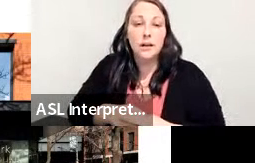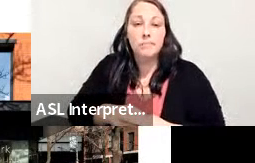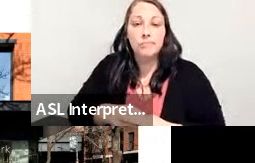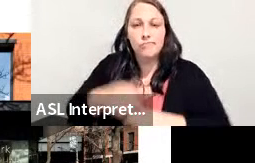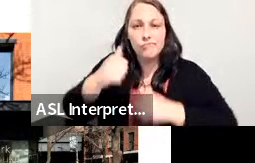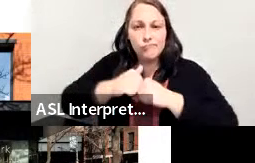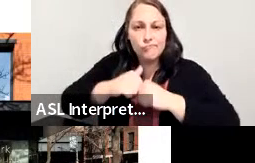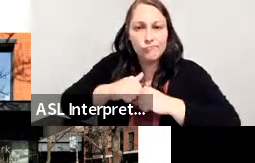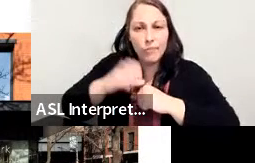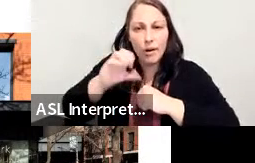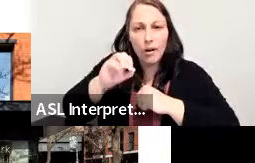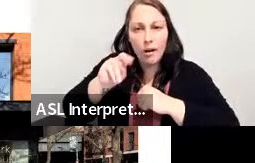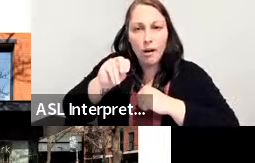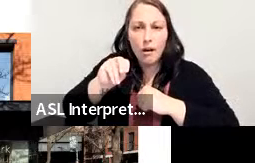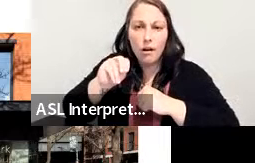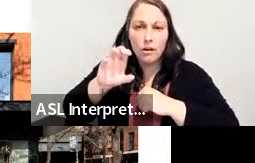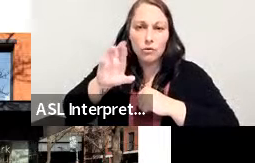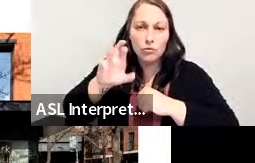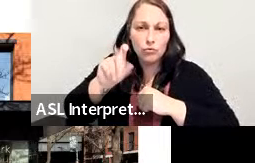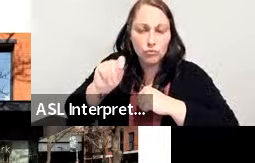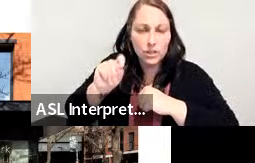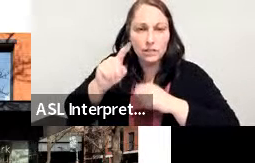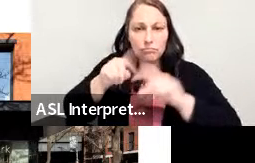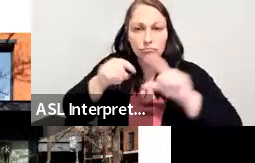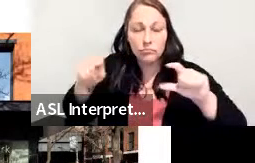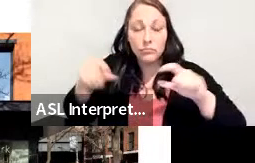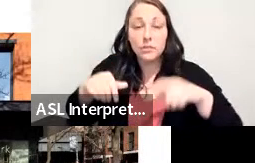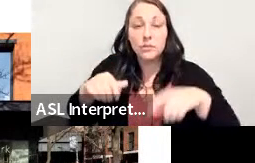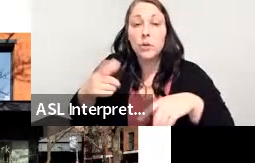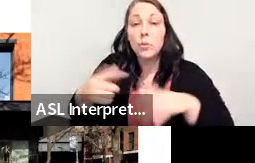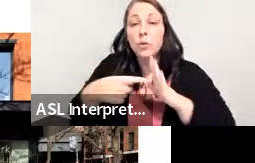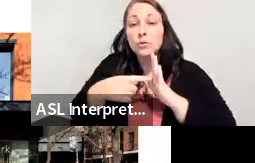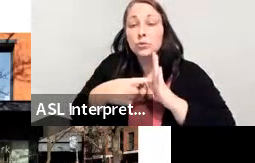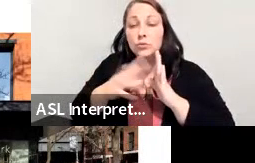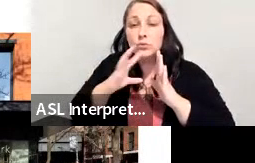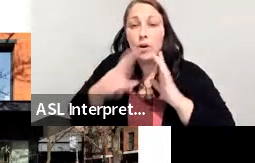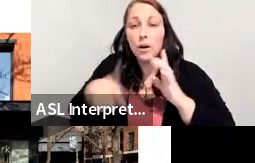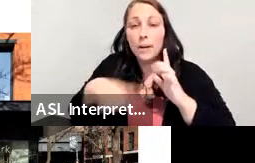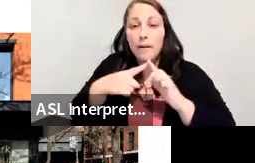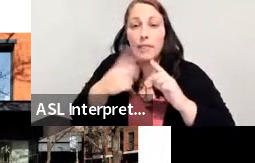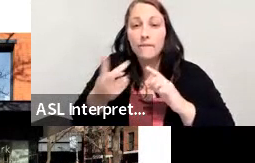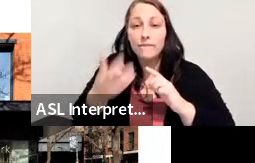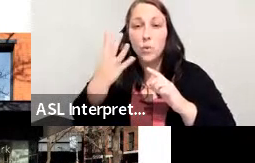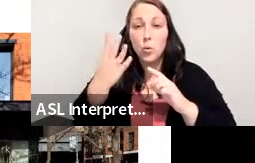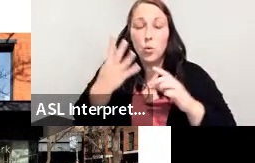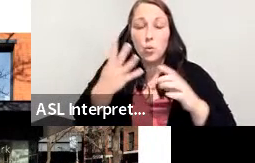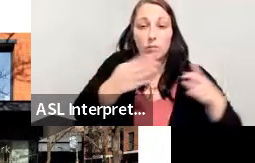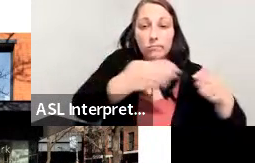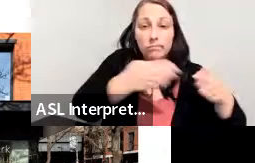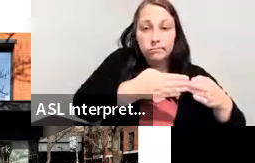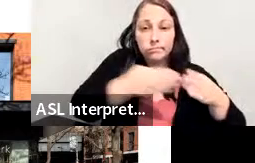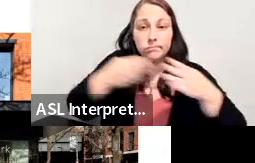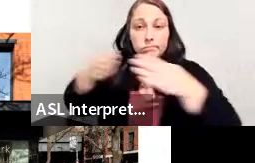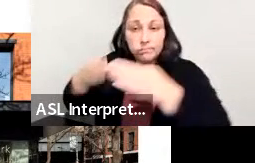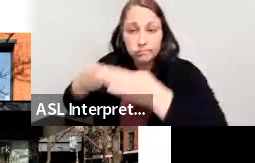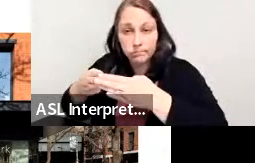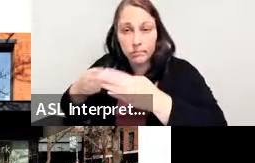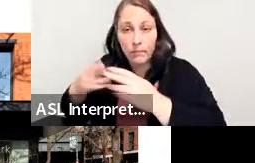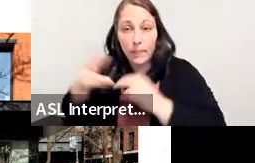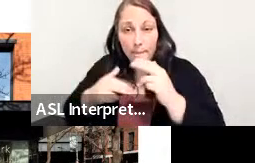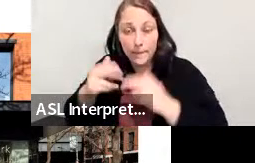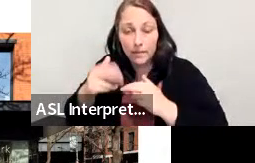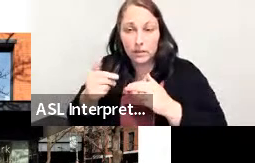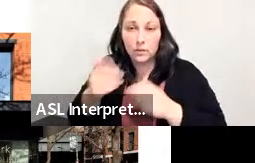the sort of 4 corners of the building that will be made of brick. We think using the brick is contextual here